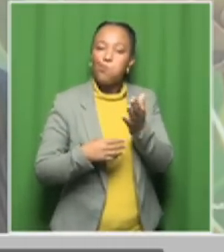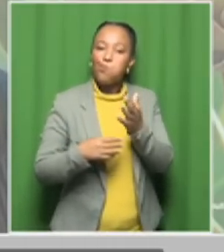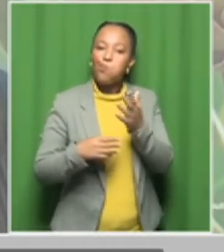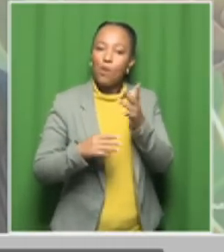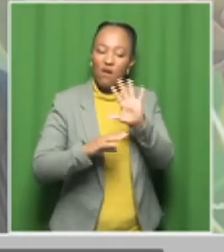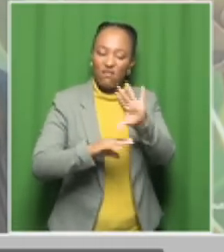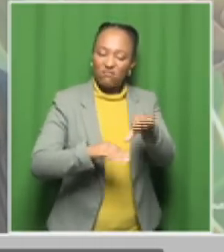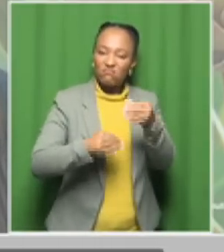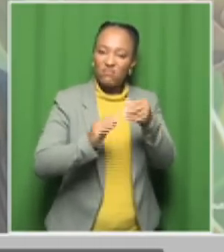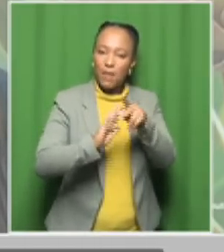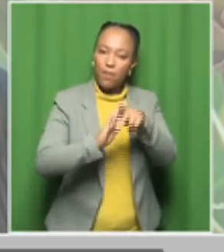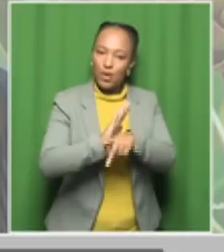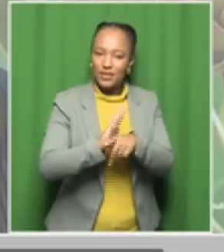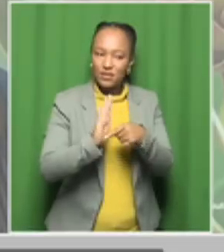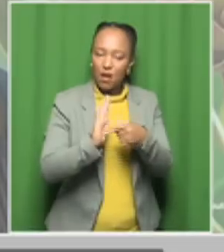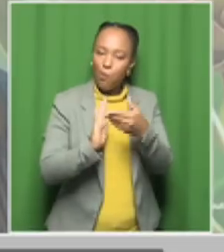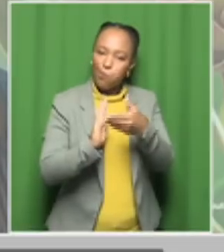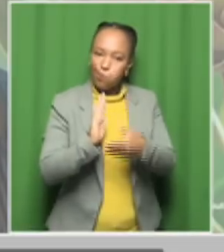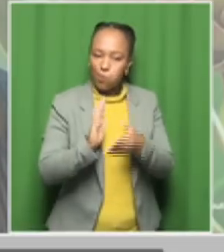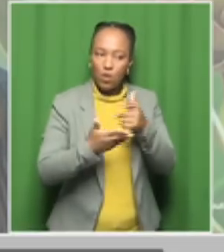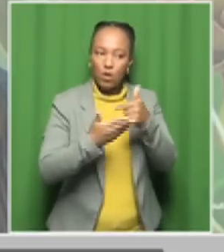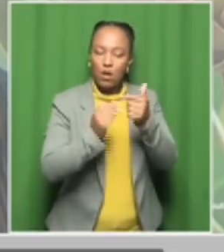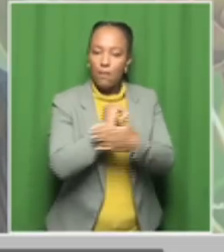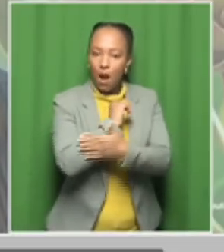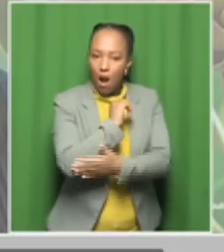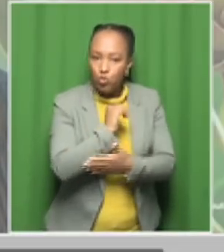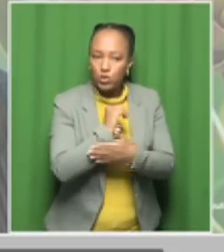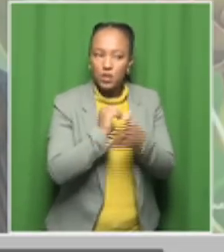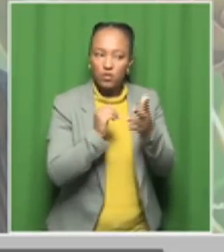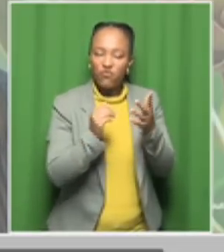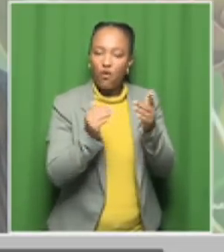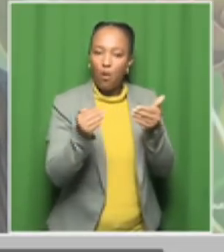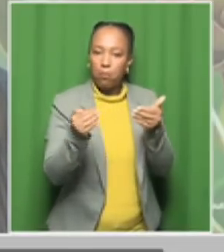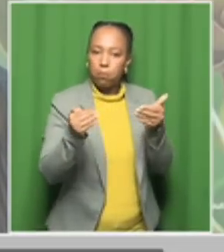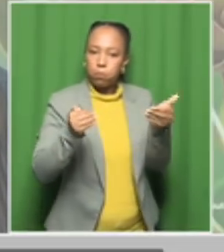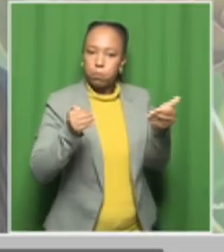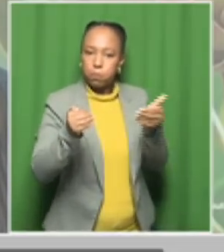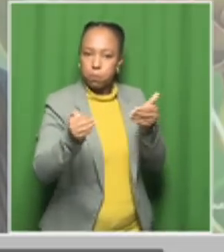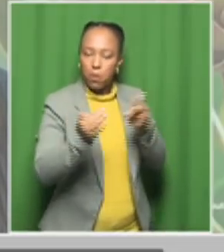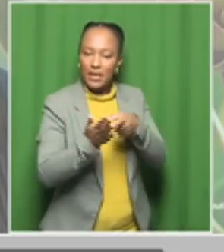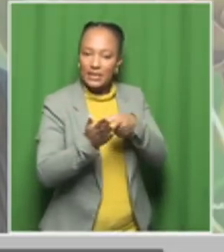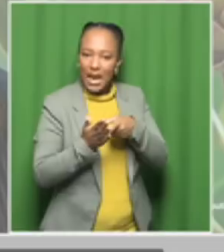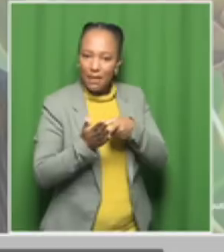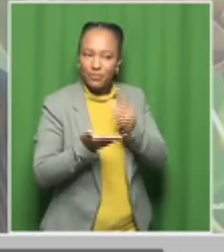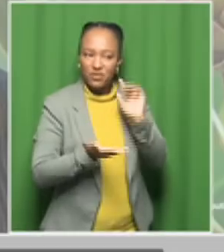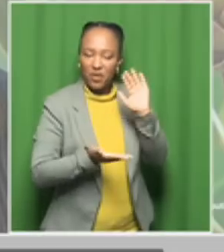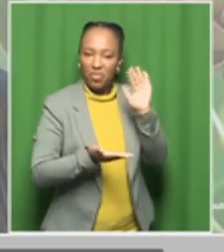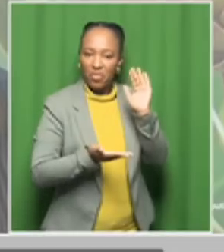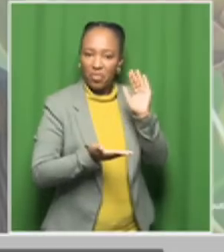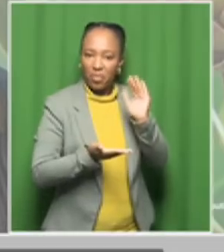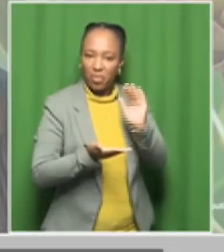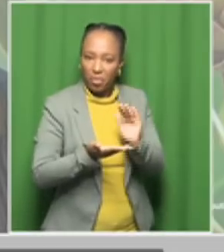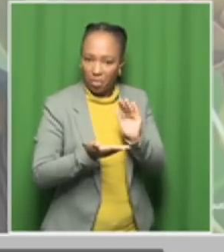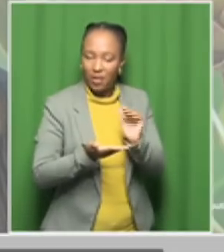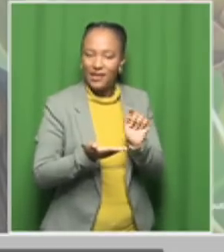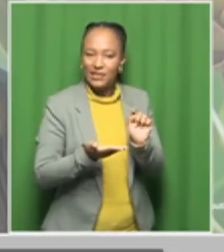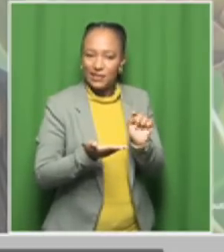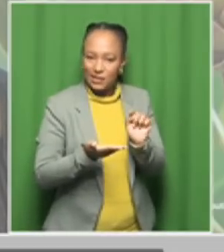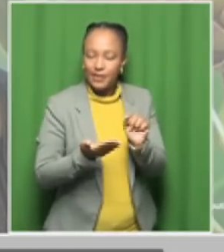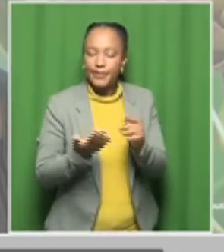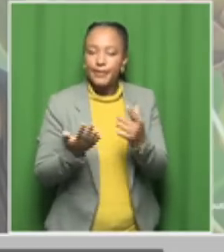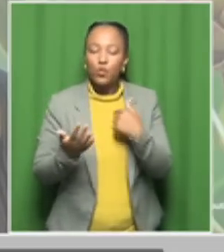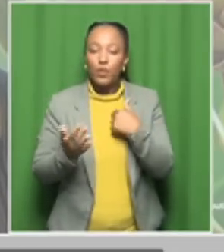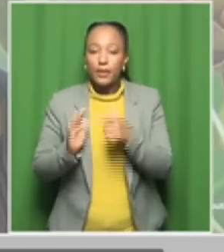helping countries manage their debt in a sustainable way. So we're saying, first of all, it is important that